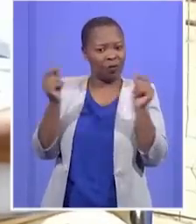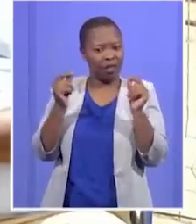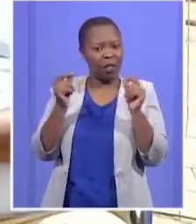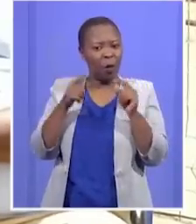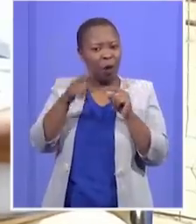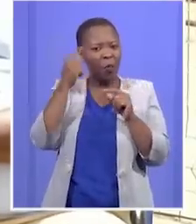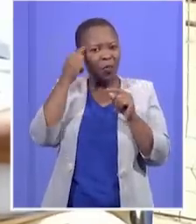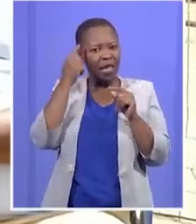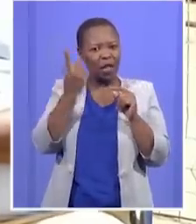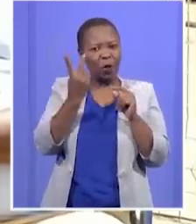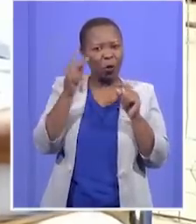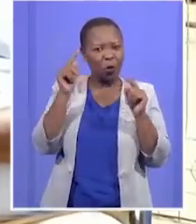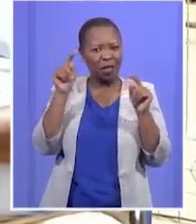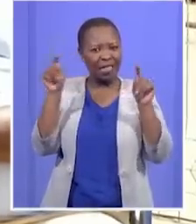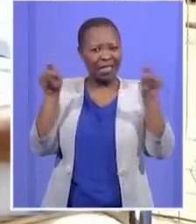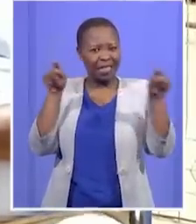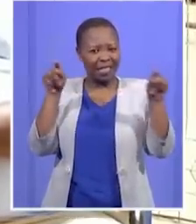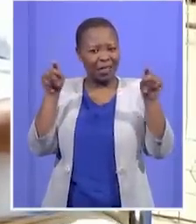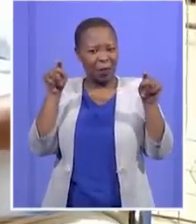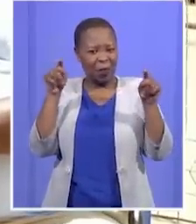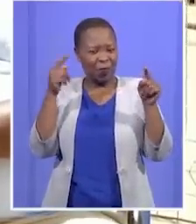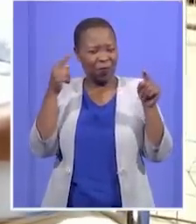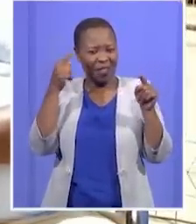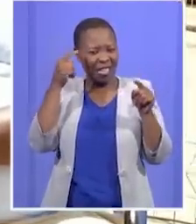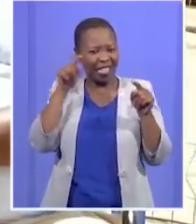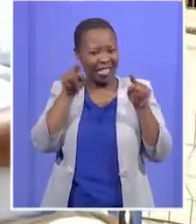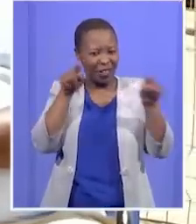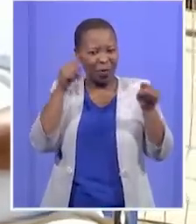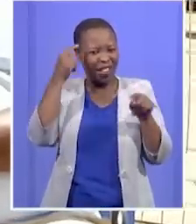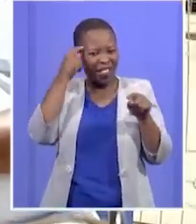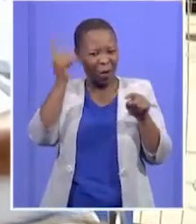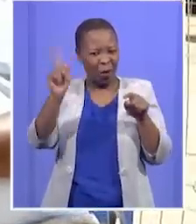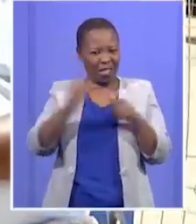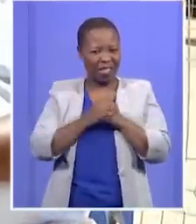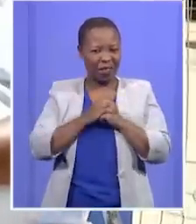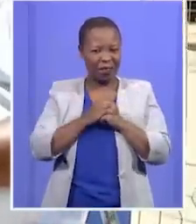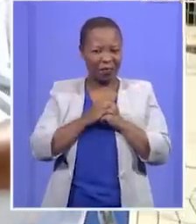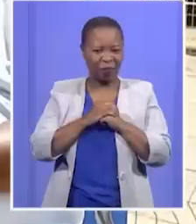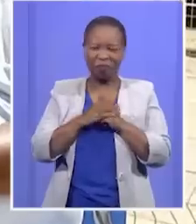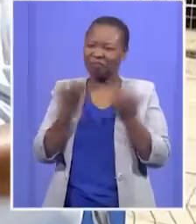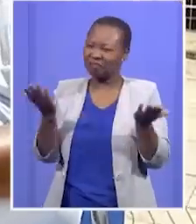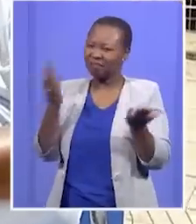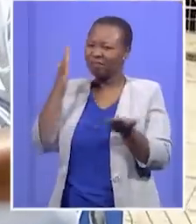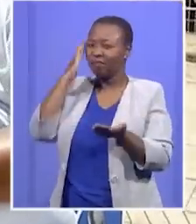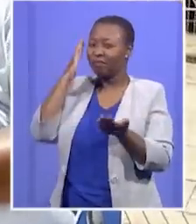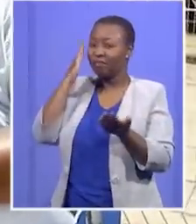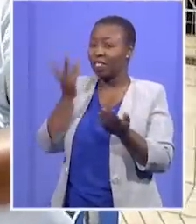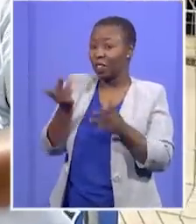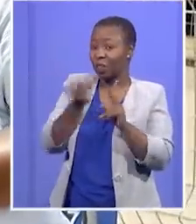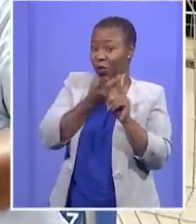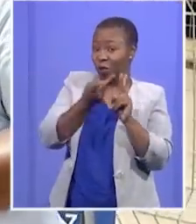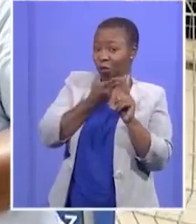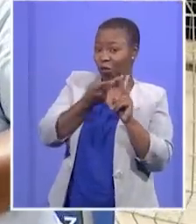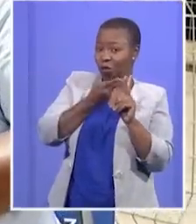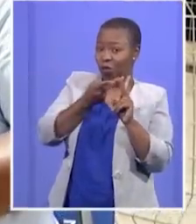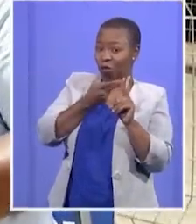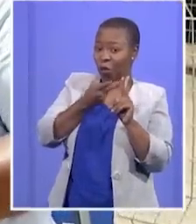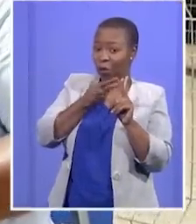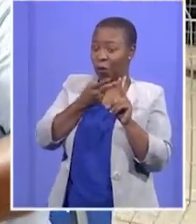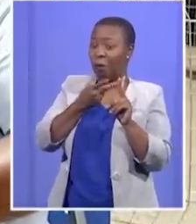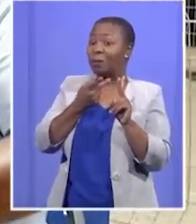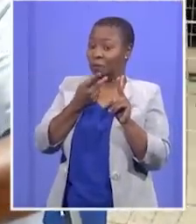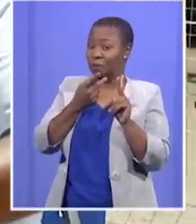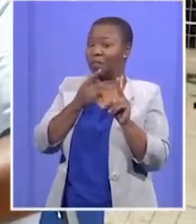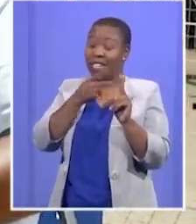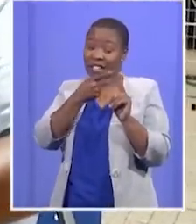two candidates? You know, I think that the two candidates, their views would